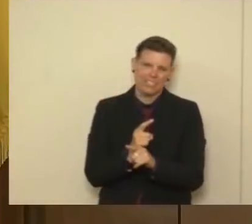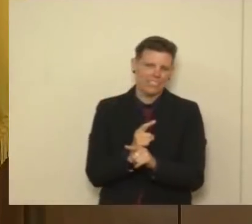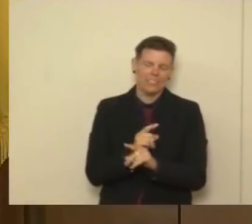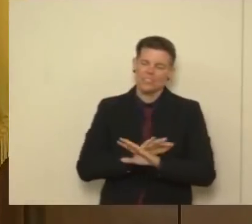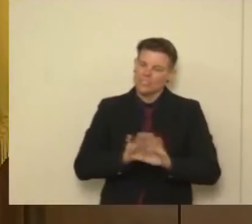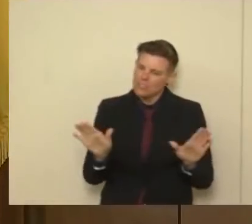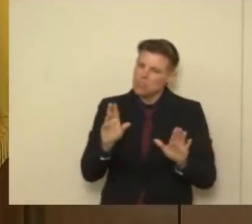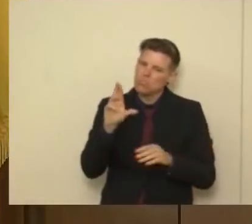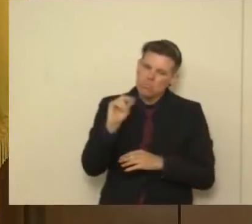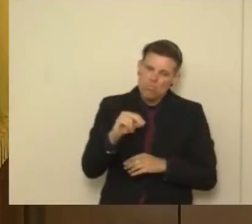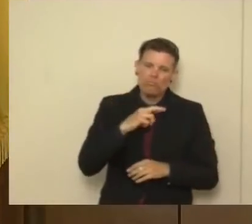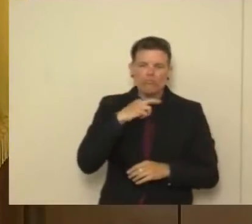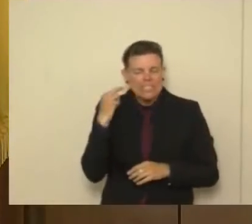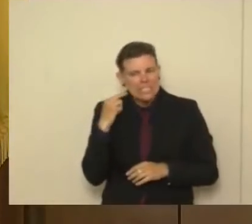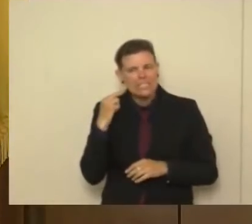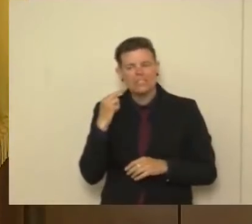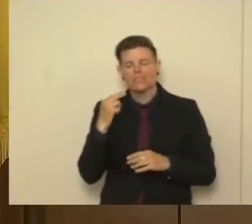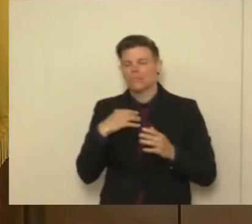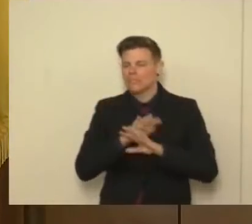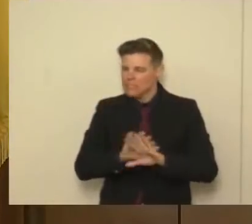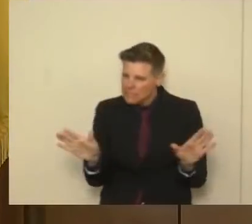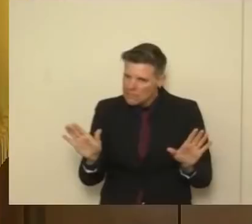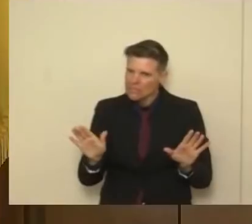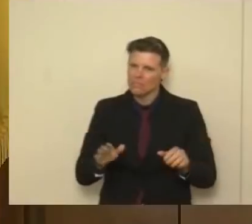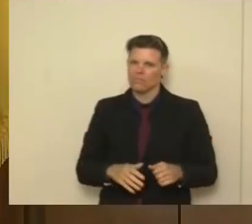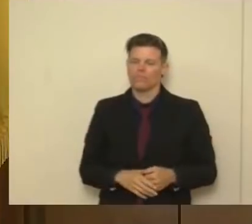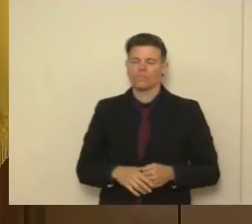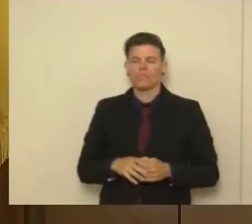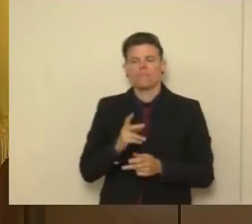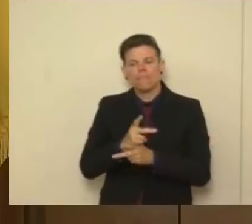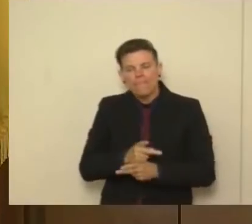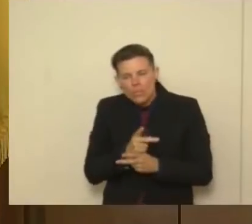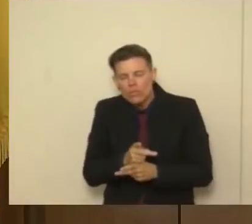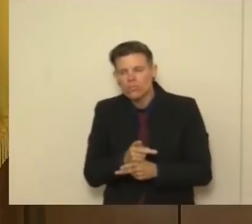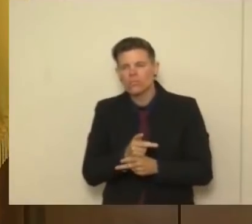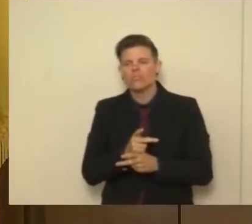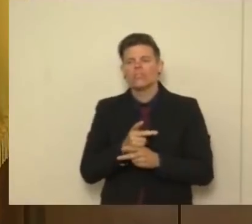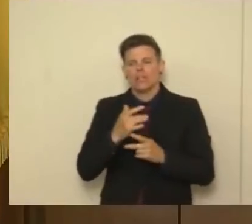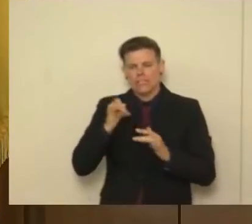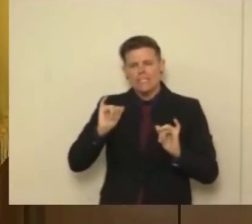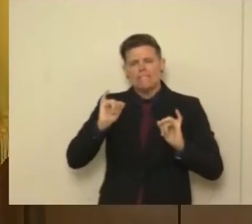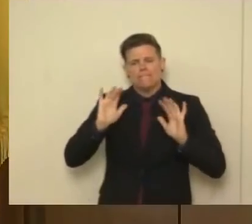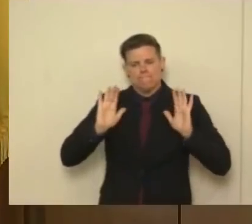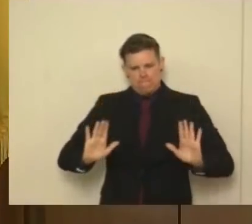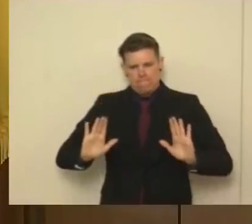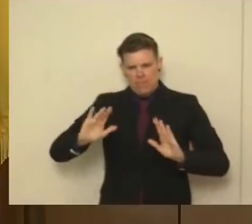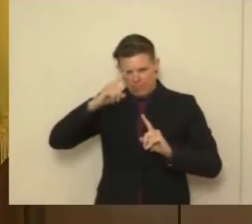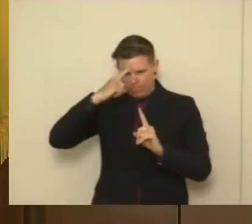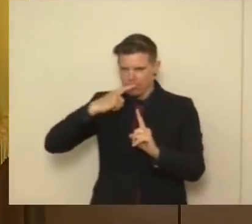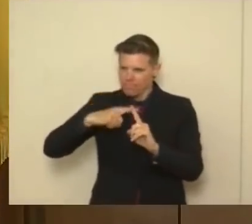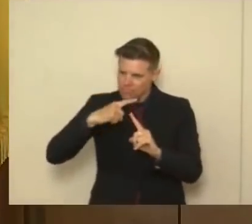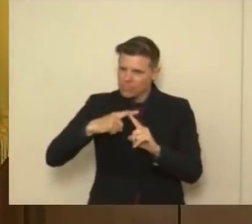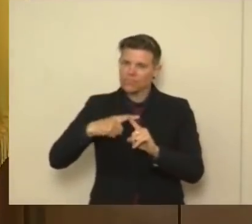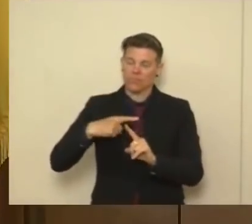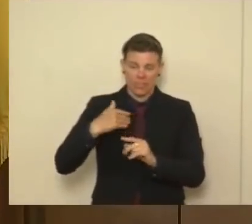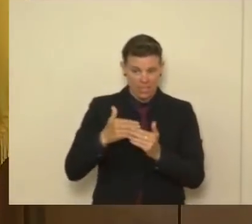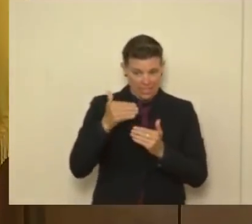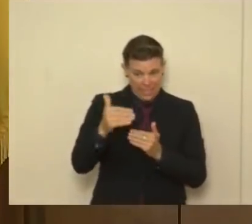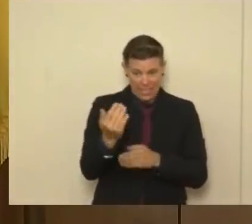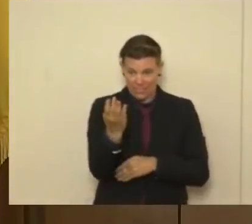need. I'm cautiously optimistic that we will get through the next 14 days